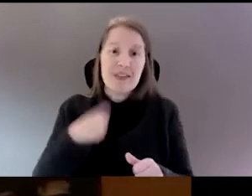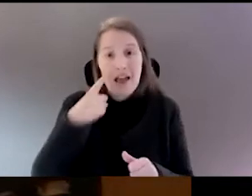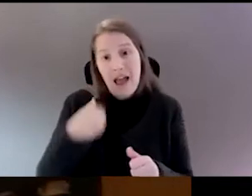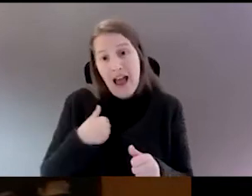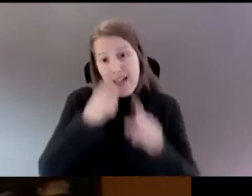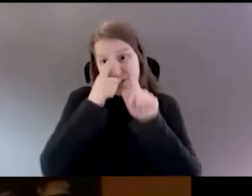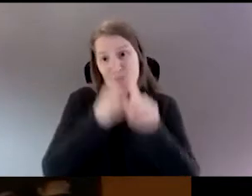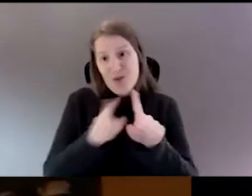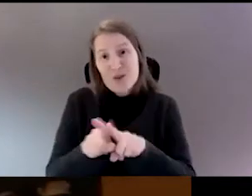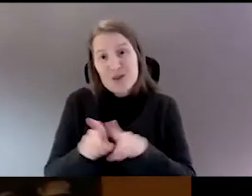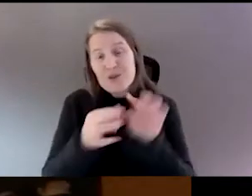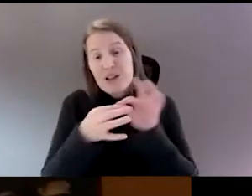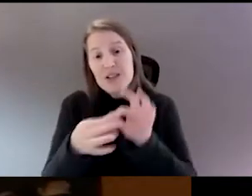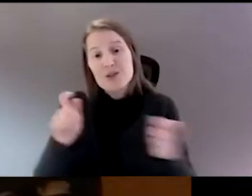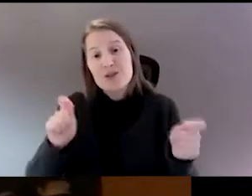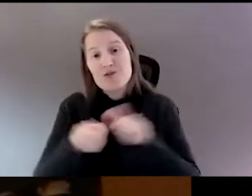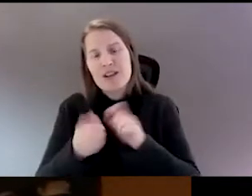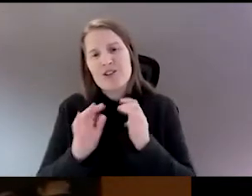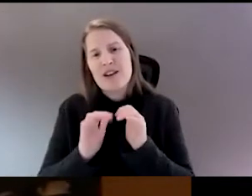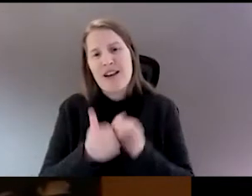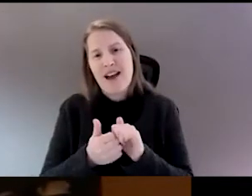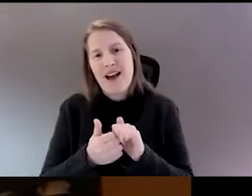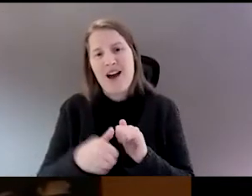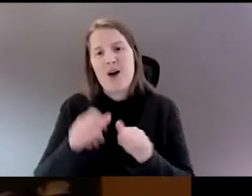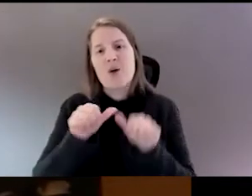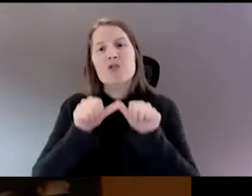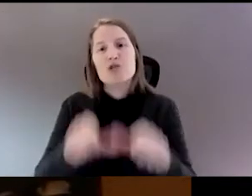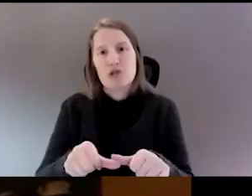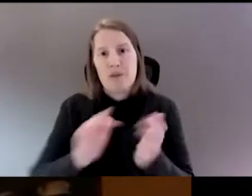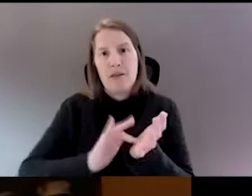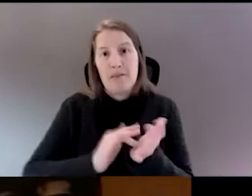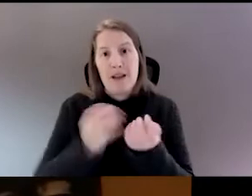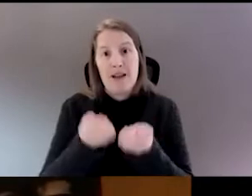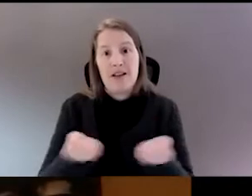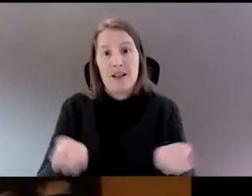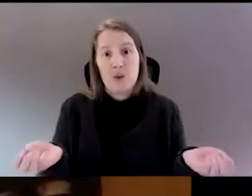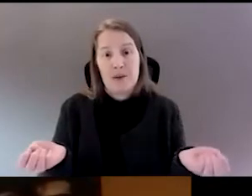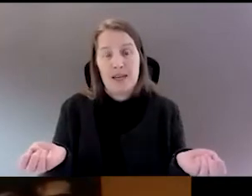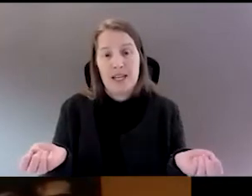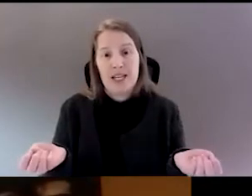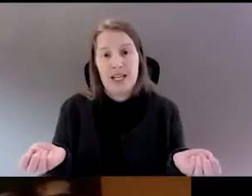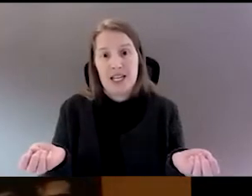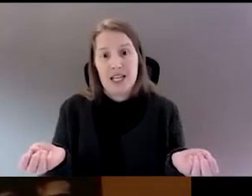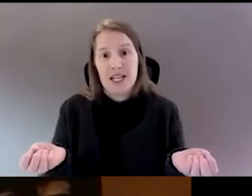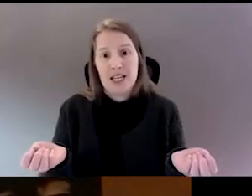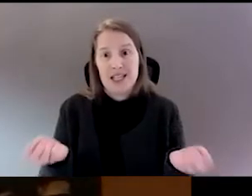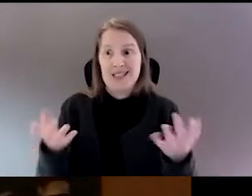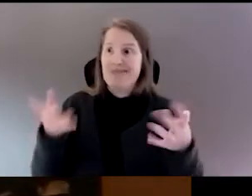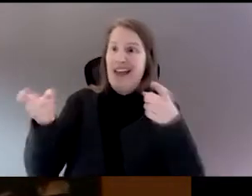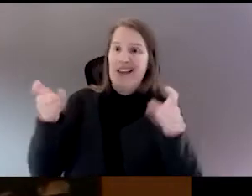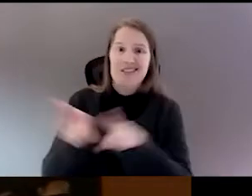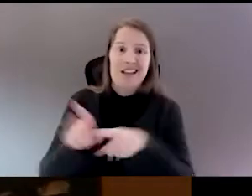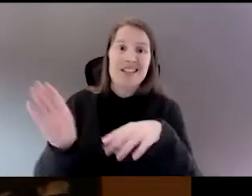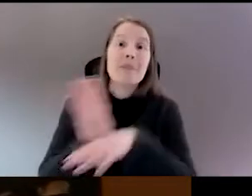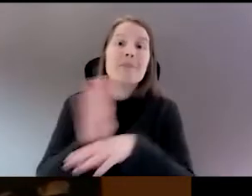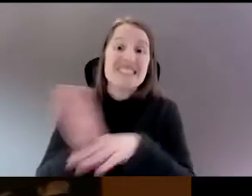the ways in which durable medical equipment is kind of done as a business in general. But